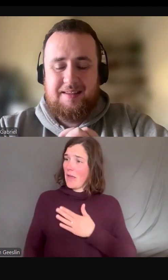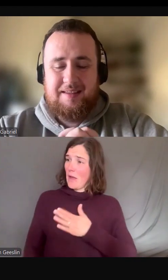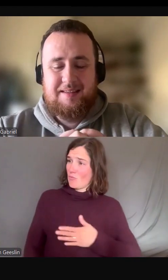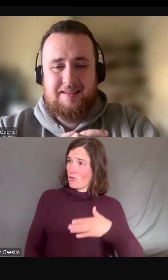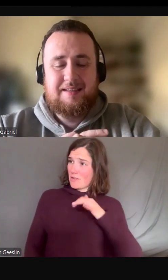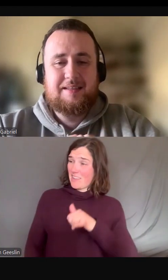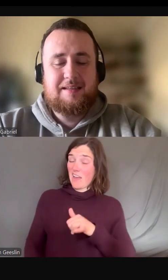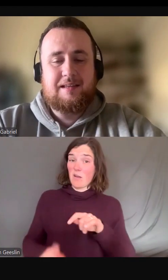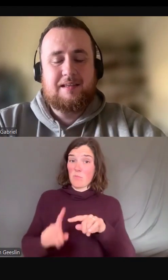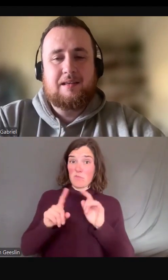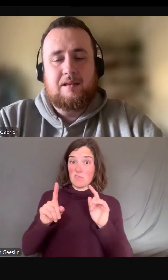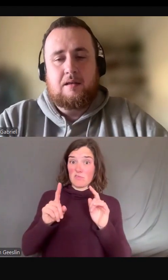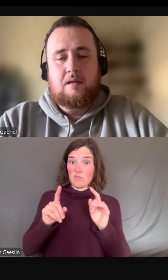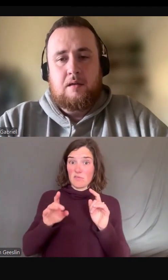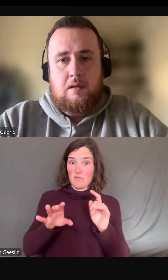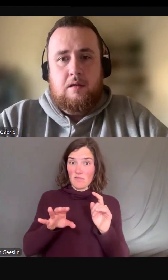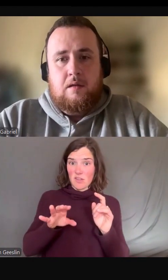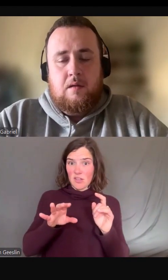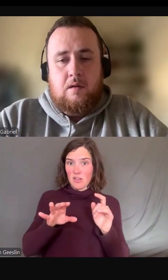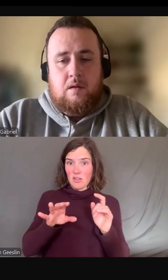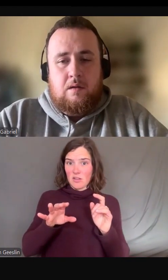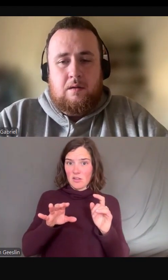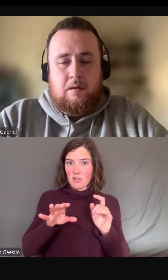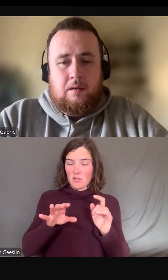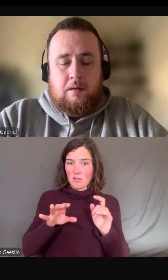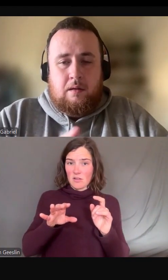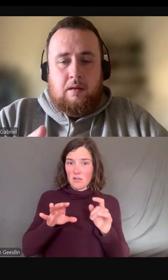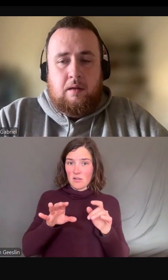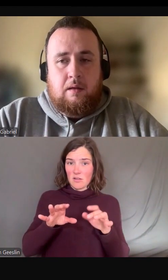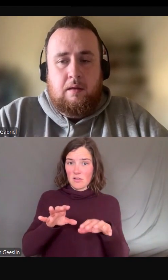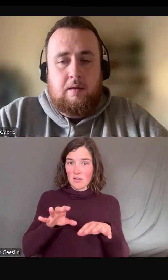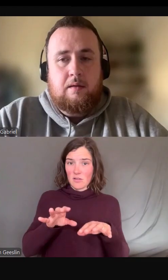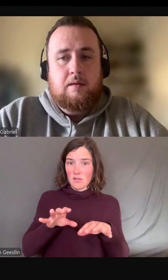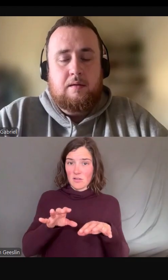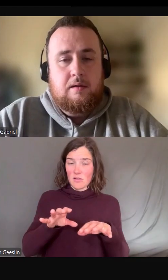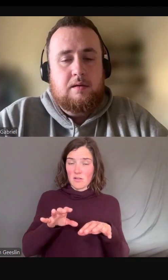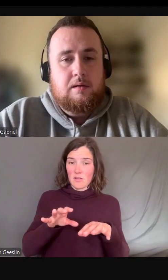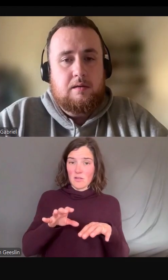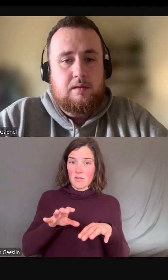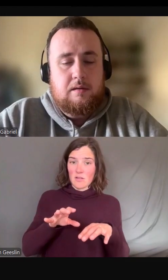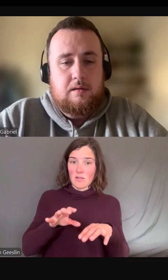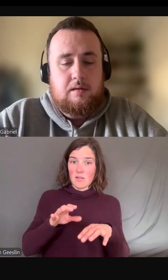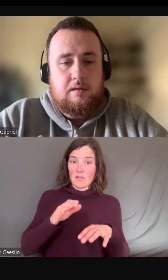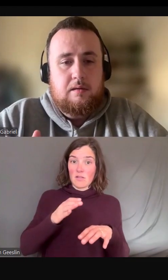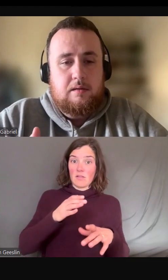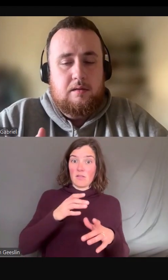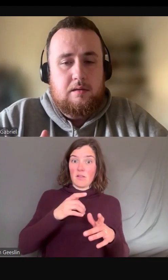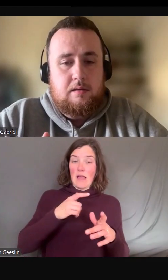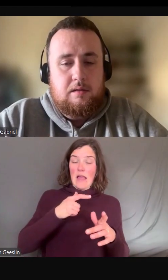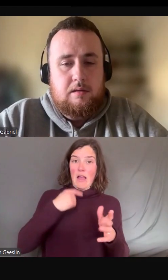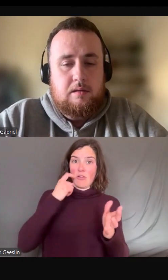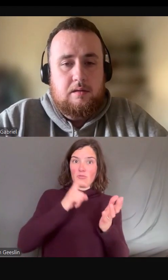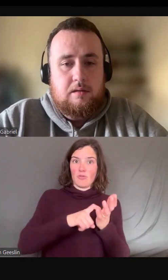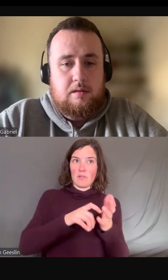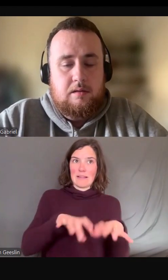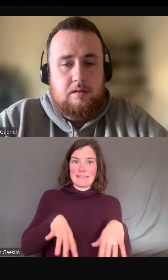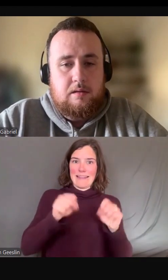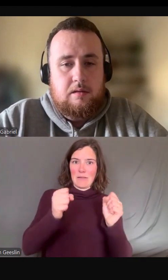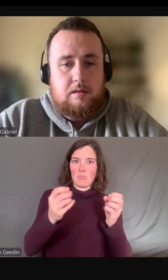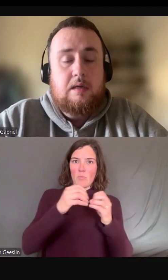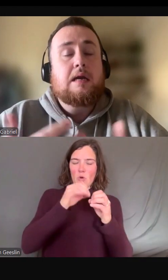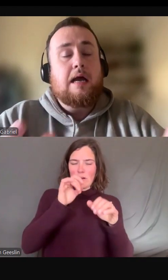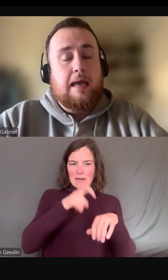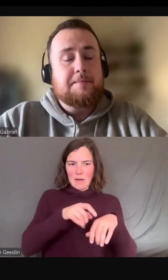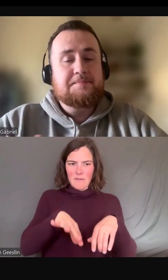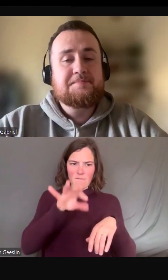navigating through, it takes me more time to navigate through programs and do things and find things and do this than it does to actually do the writing.